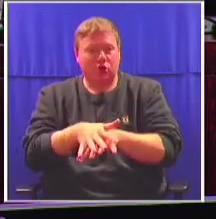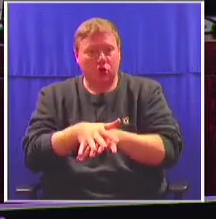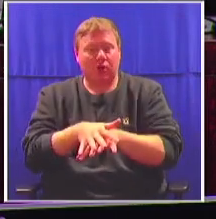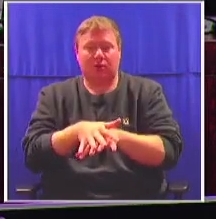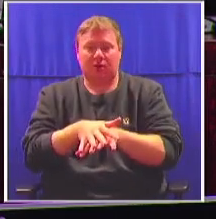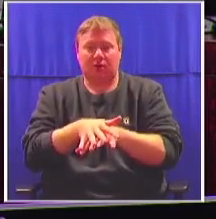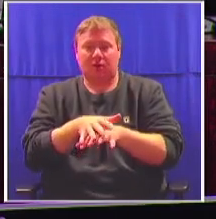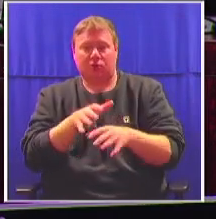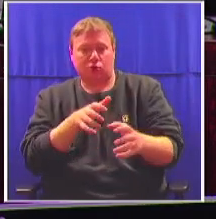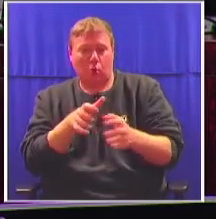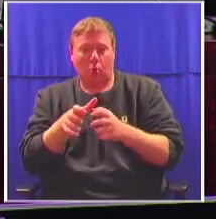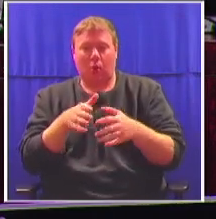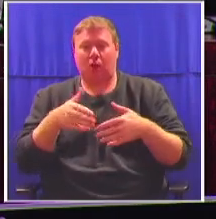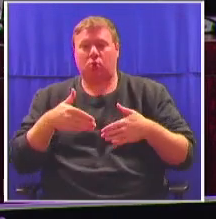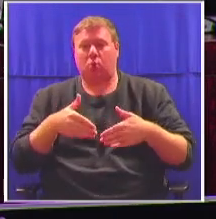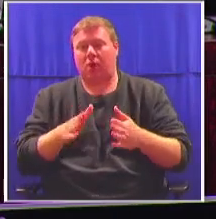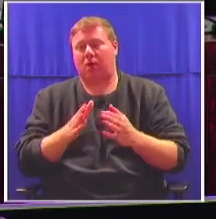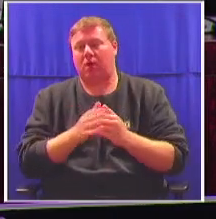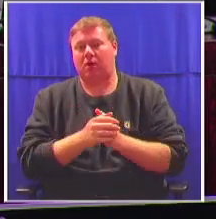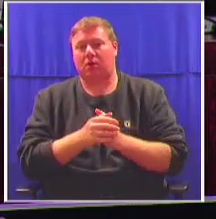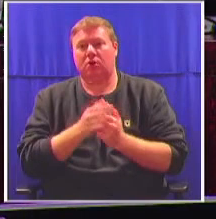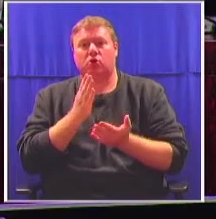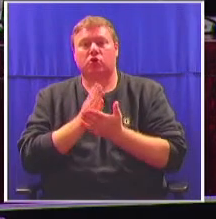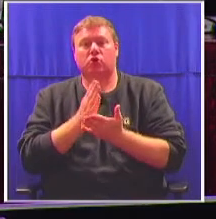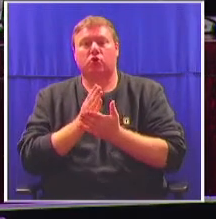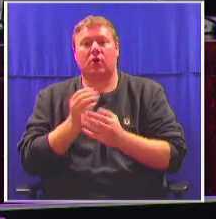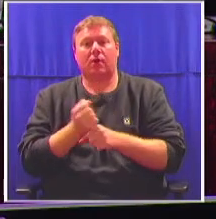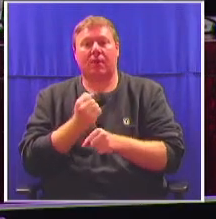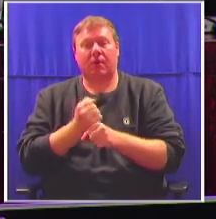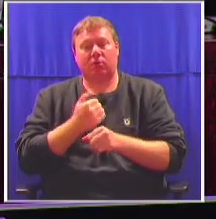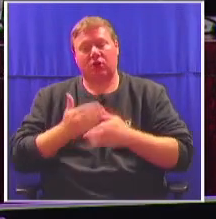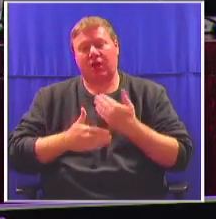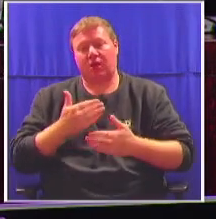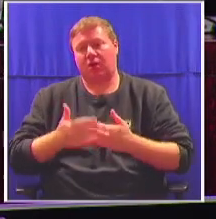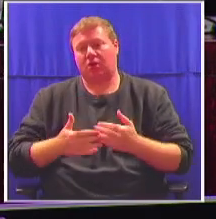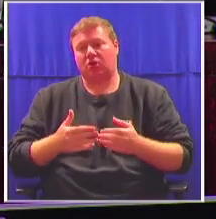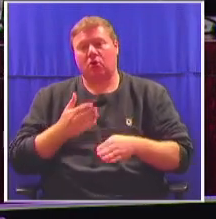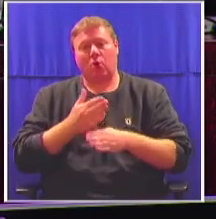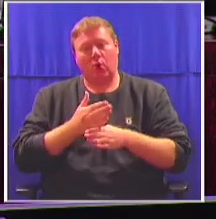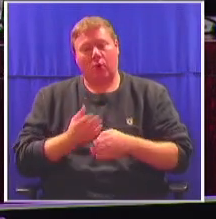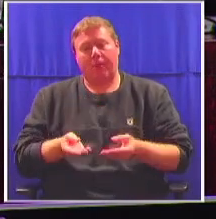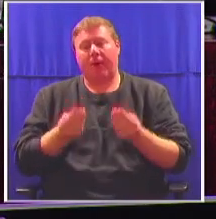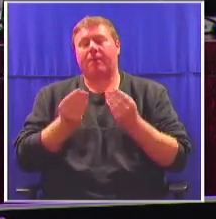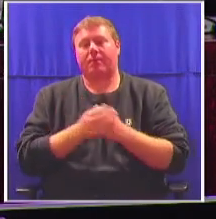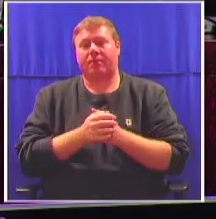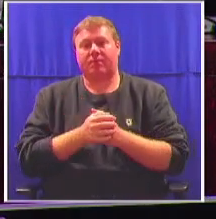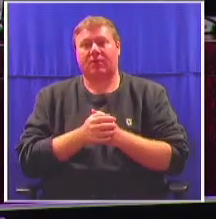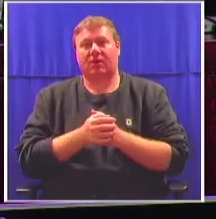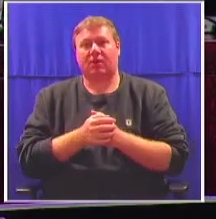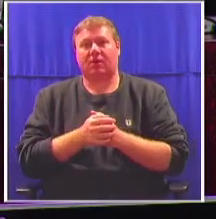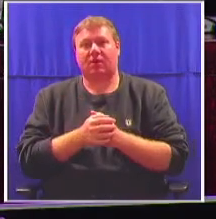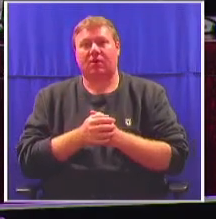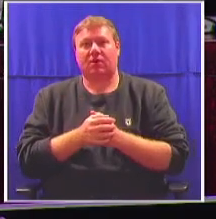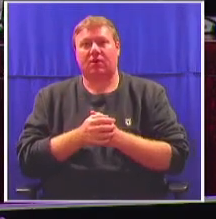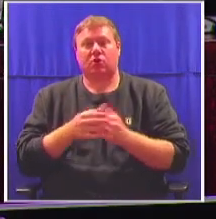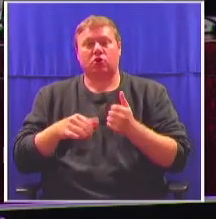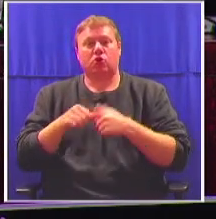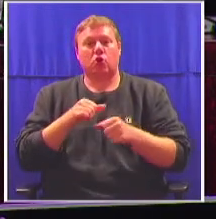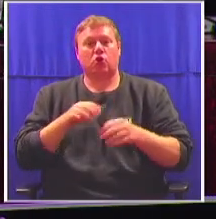coordinated manner to enable productive livelihoods, maximize the impact of social